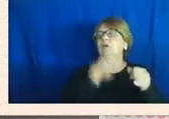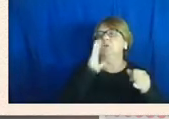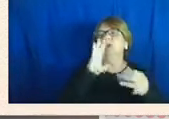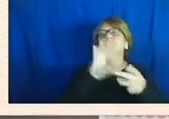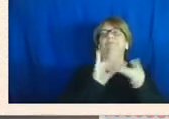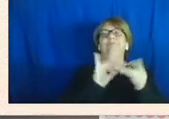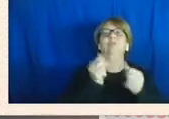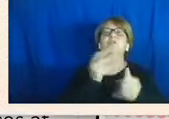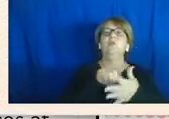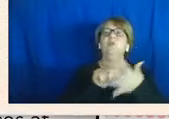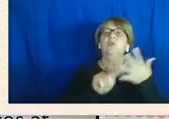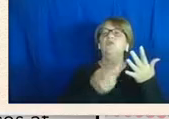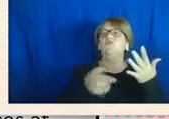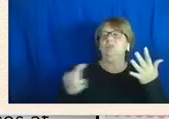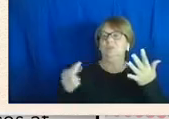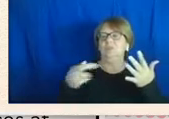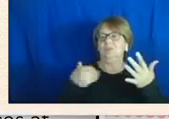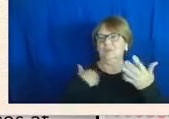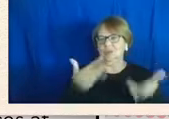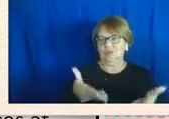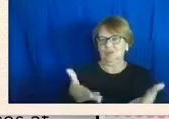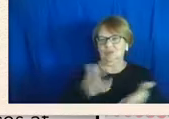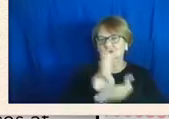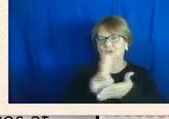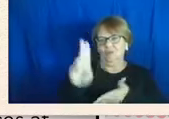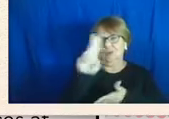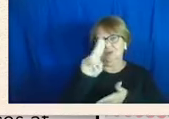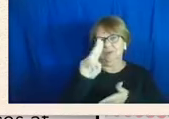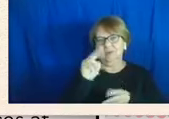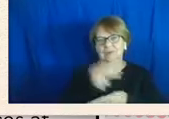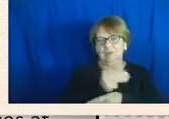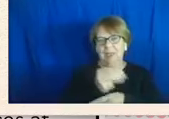have here at the University of Miami to